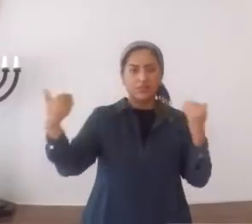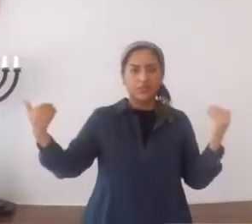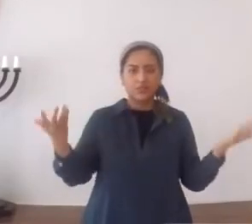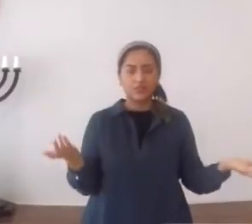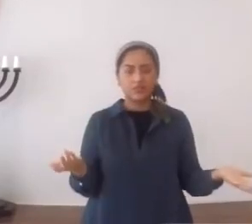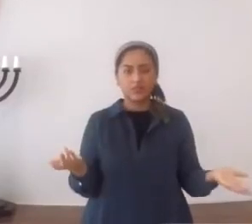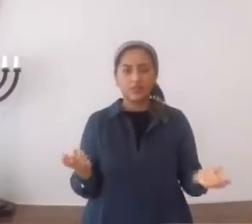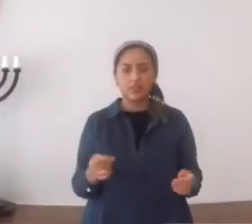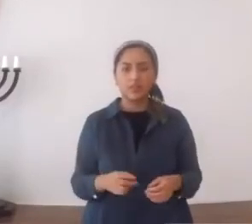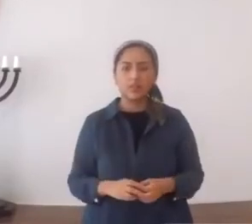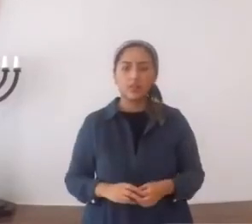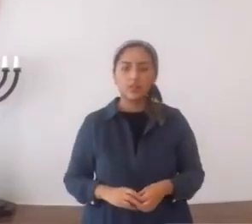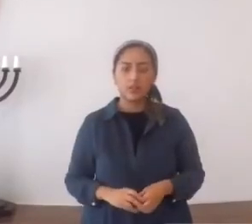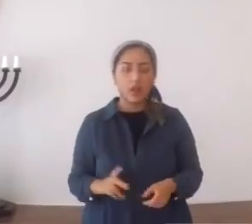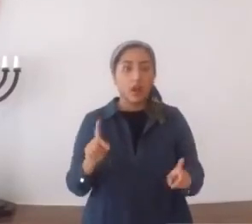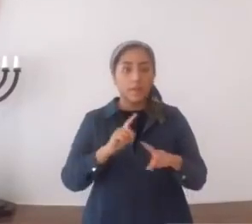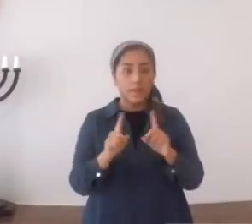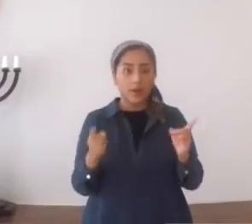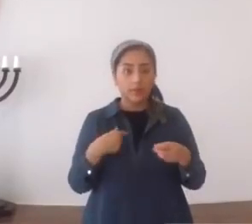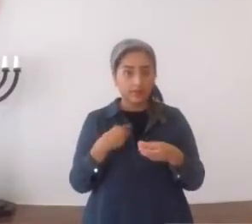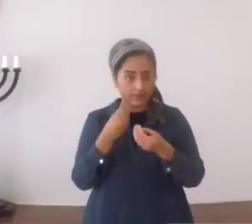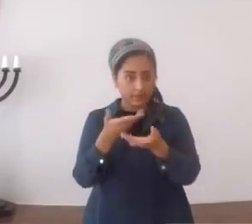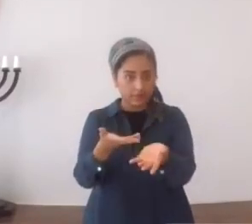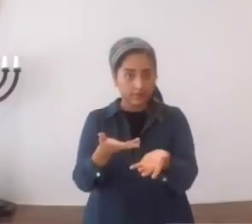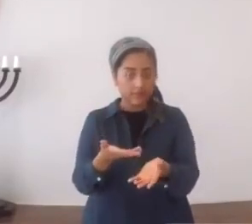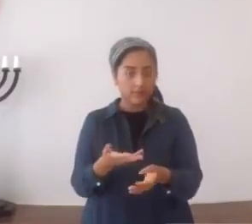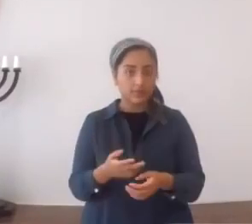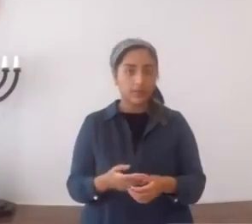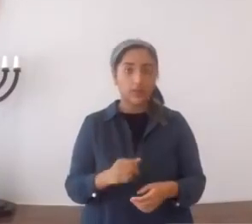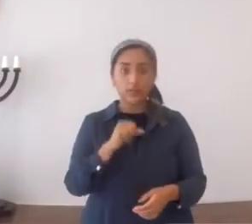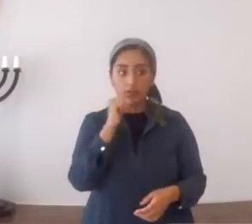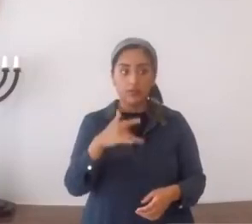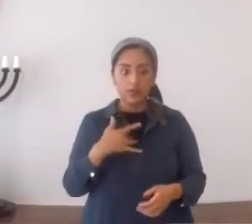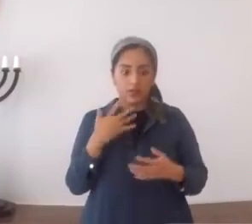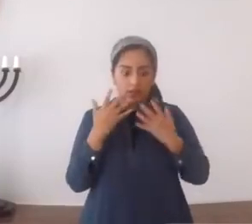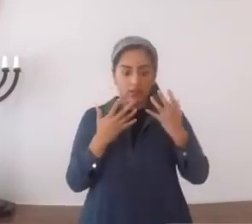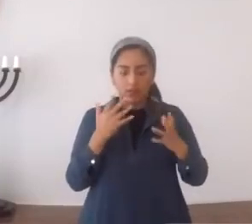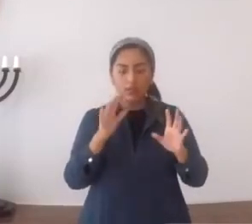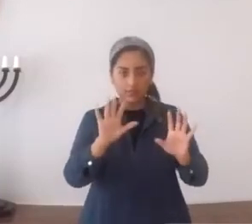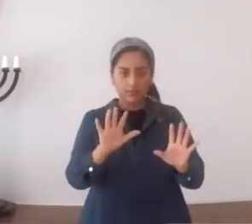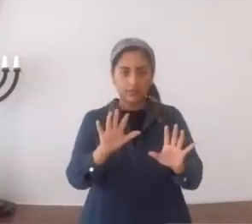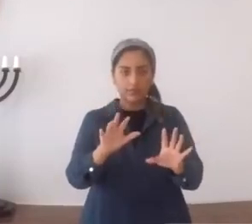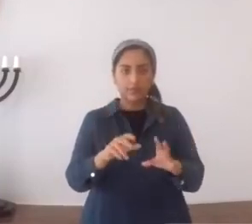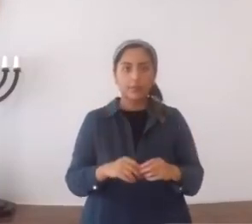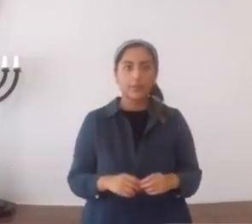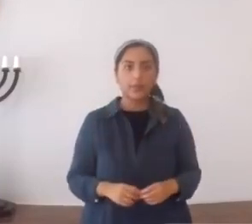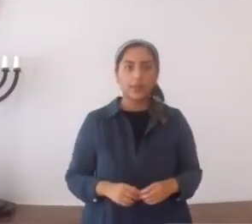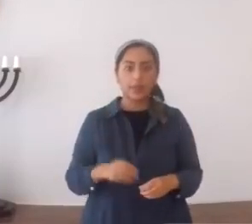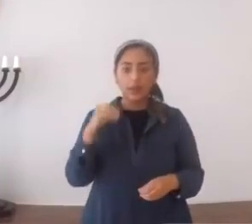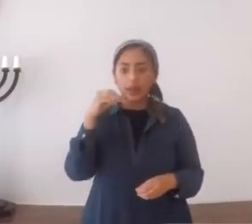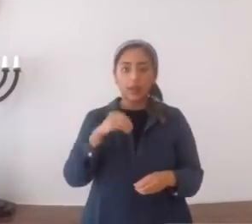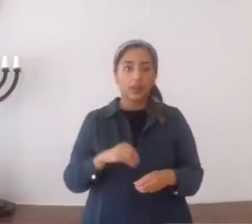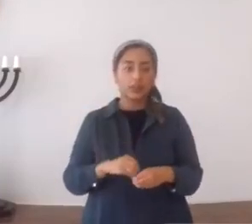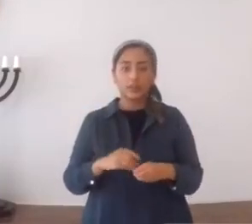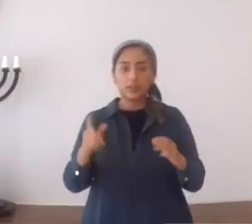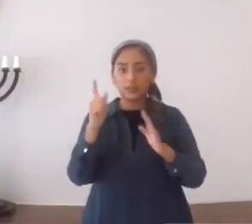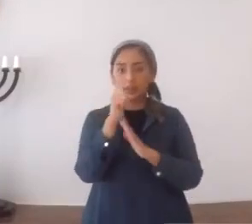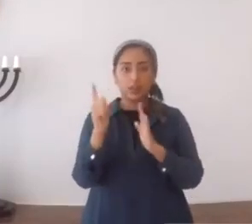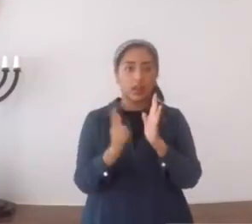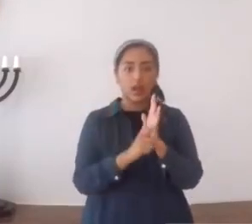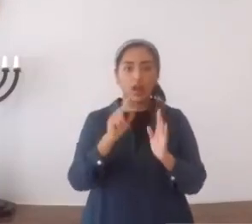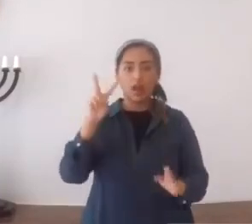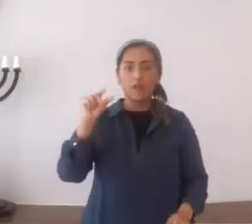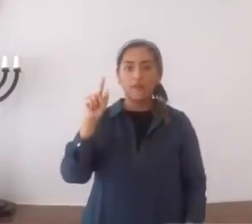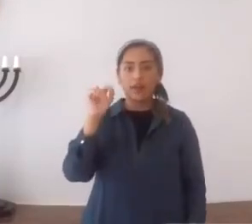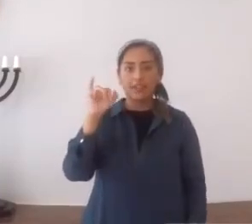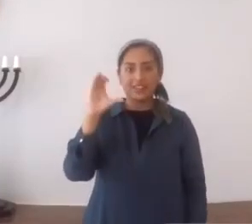I don't have any relationship with Catholics. Pero te voy a decir una cosa, But I'm going no to te say sientas something ofendido. to you. Don't feel En el offended. Concilio Vaticano I In